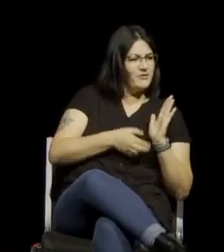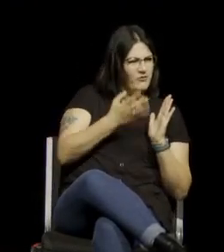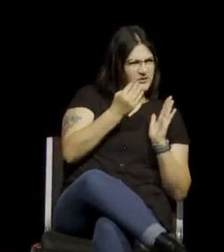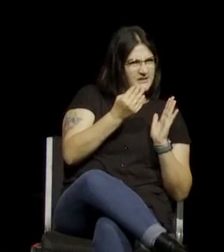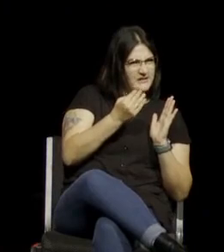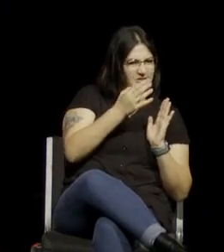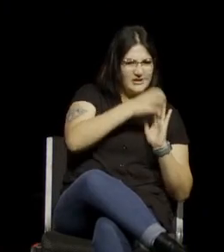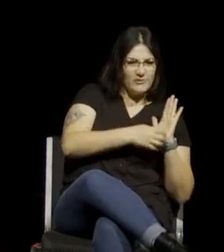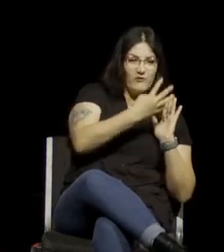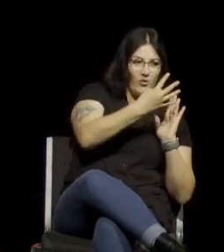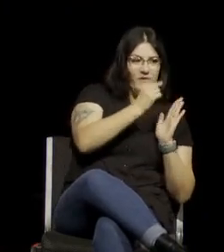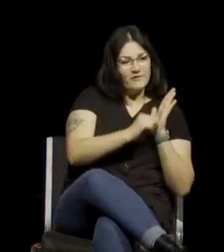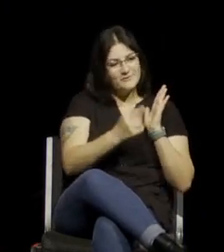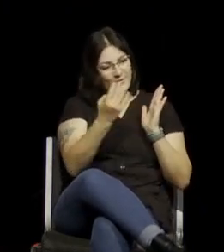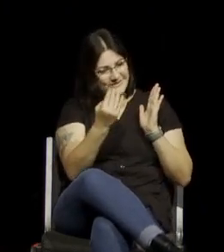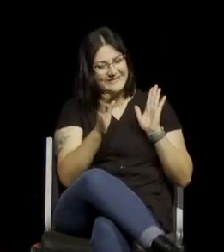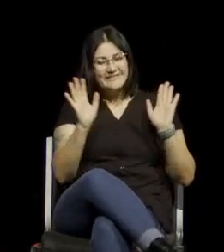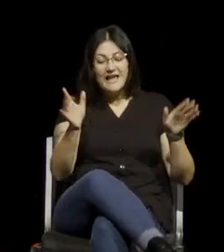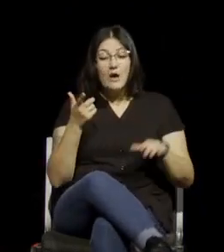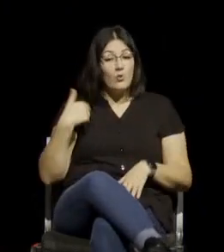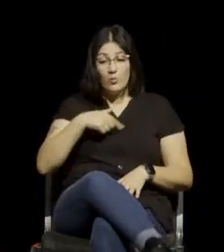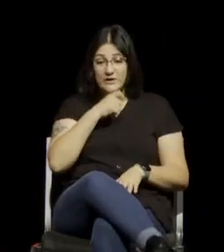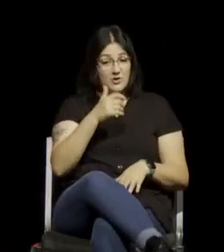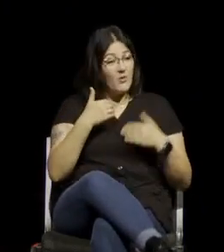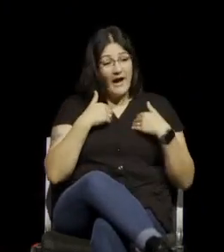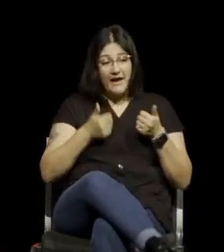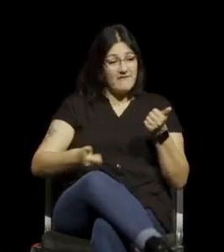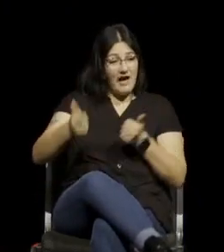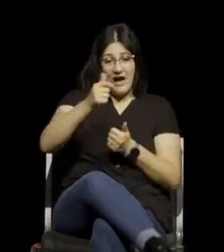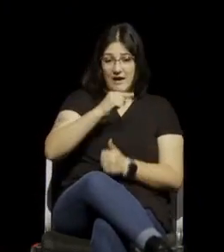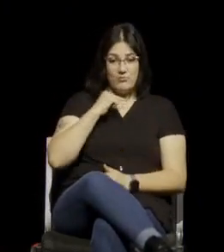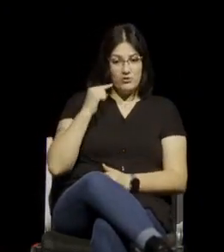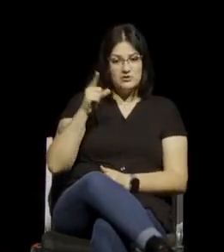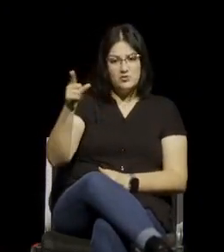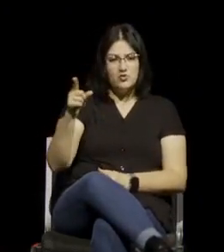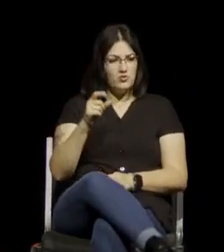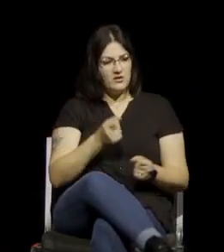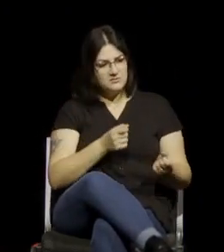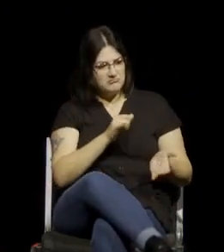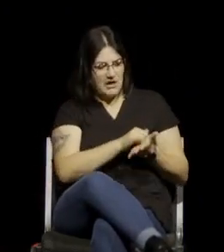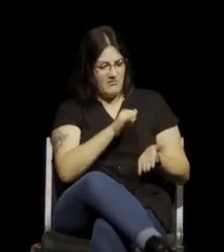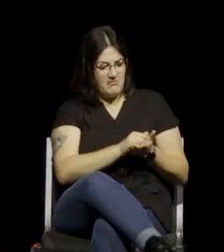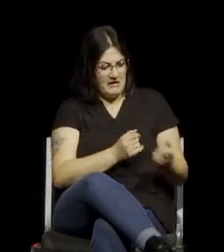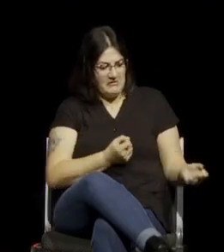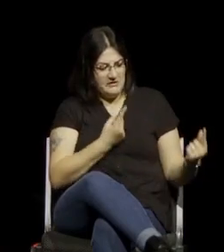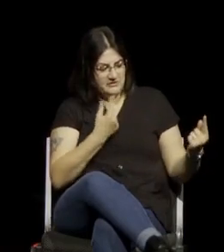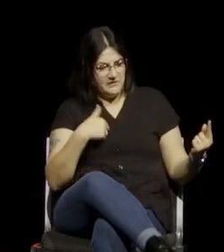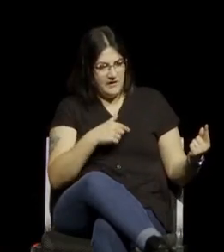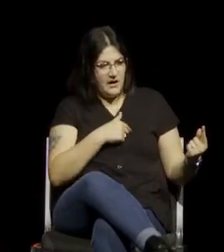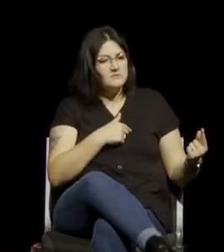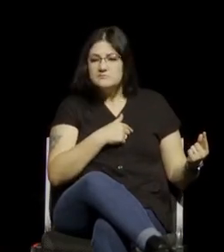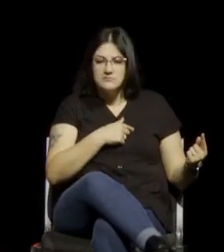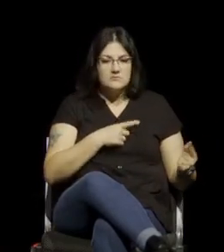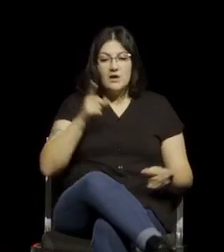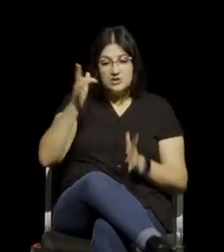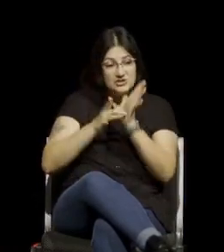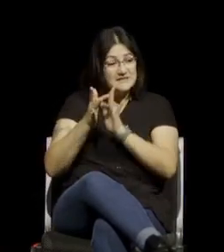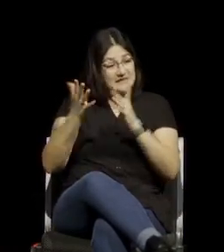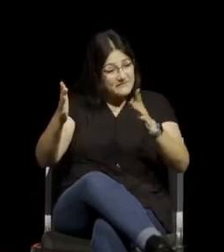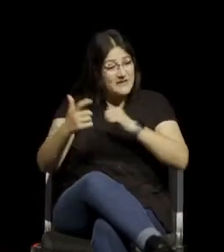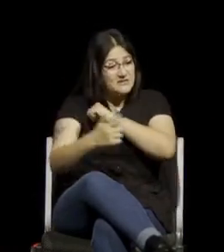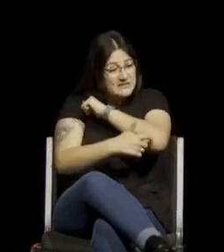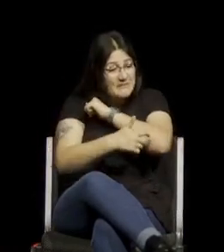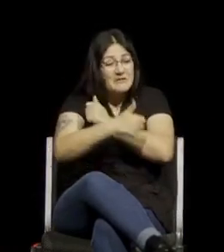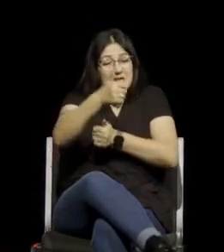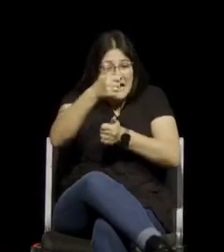chapter 4, verse 14. He was saying, we don't have a high priest who is unable to sympathize with our weaknesses. No, we have one who has been tempted in every